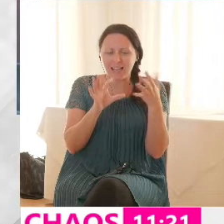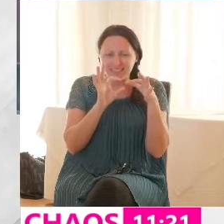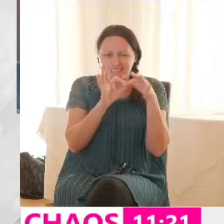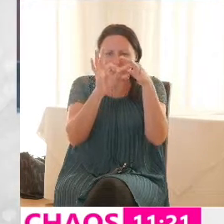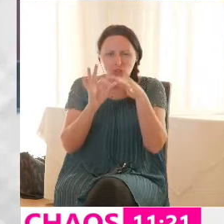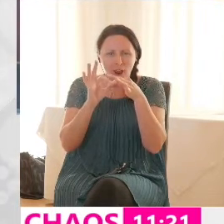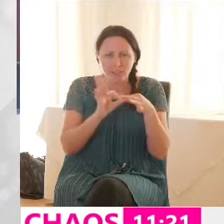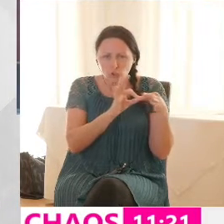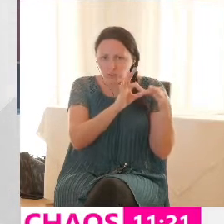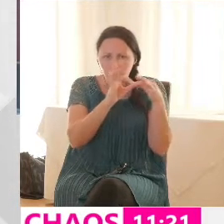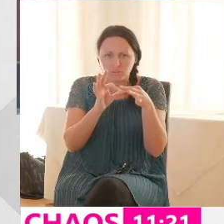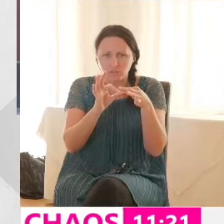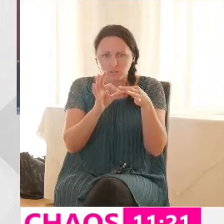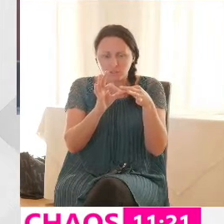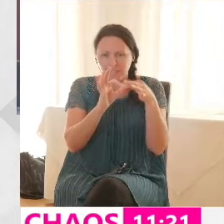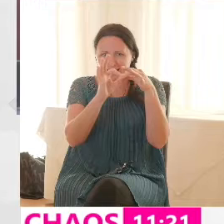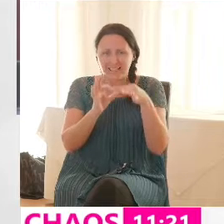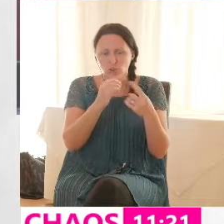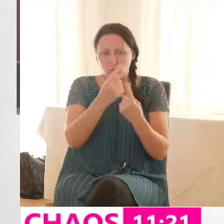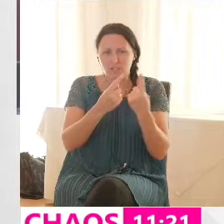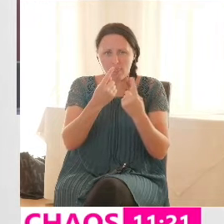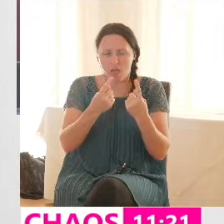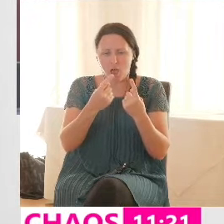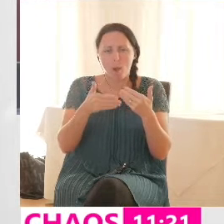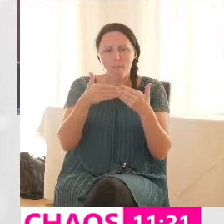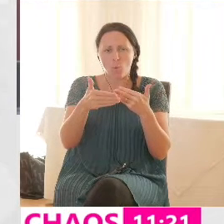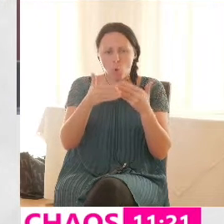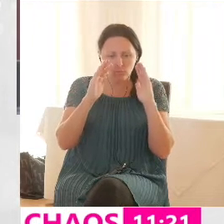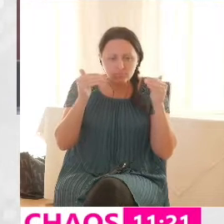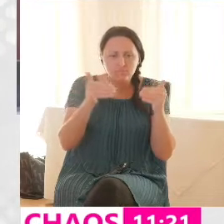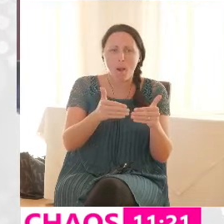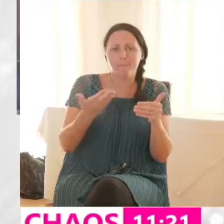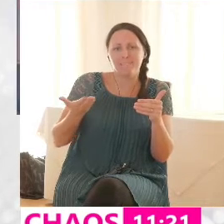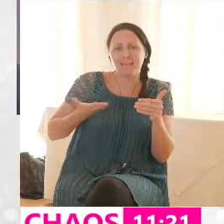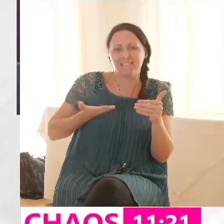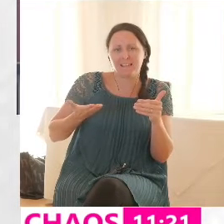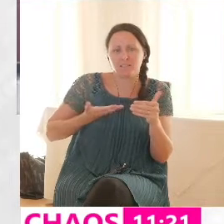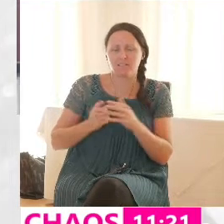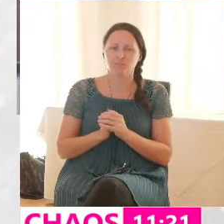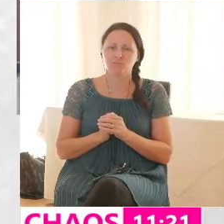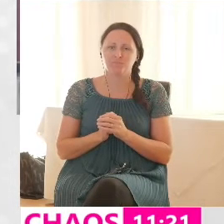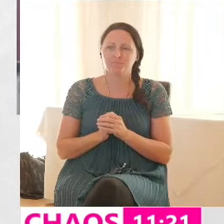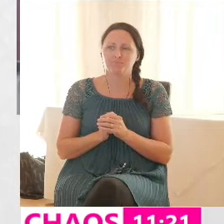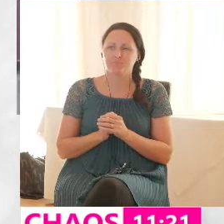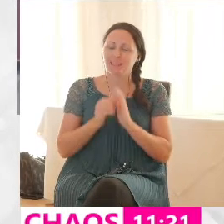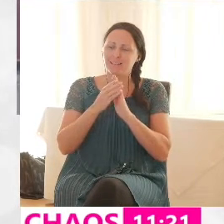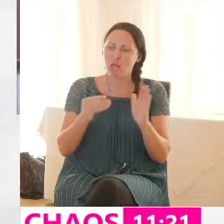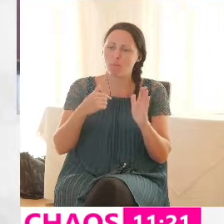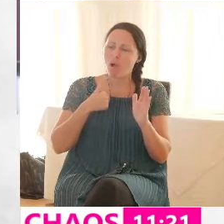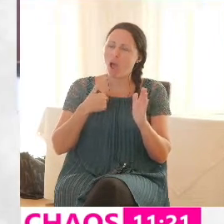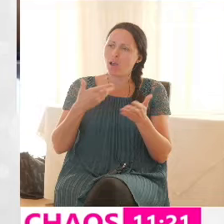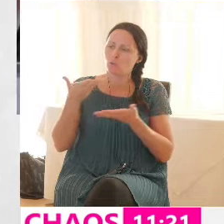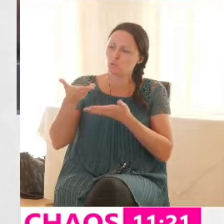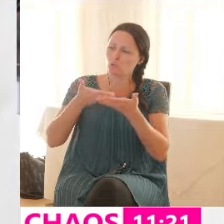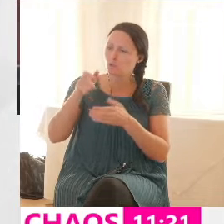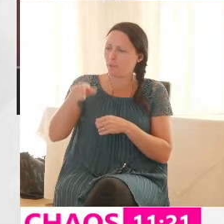factors are more on the business side. For example, when I was talking to these people that, okay,